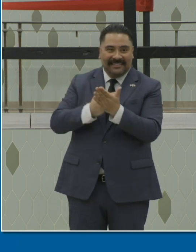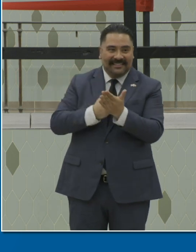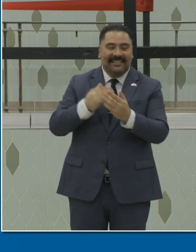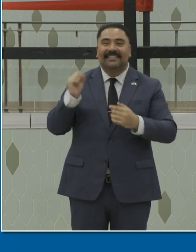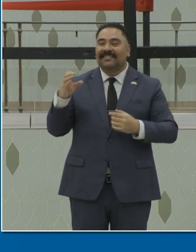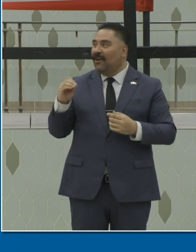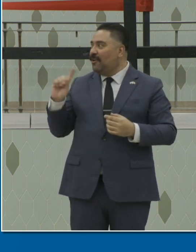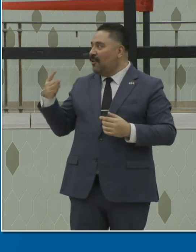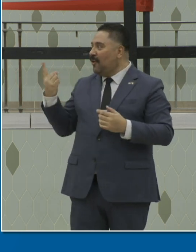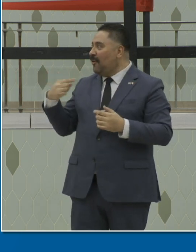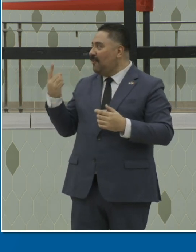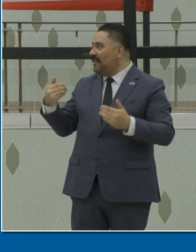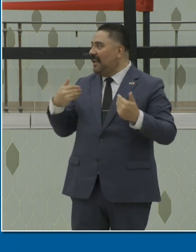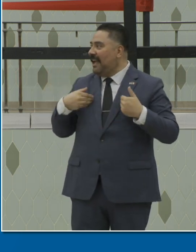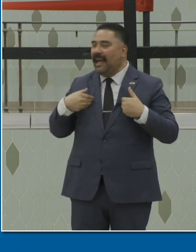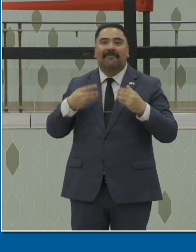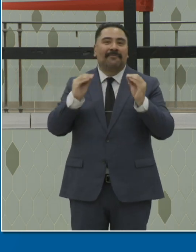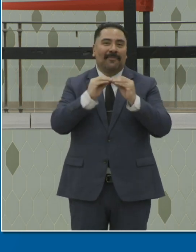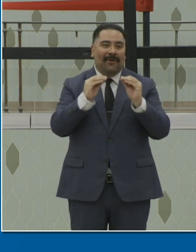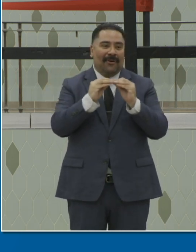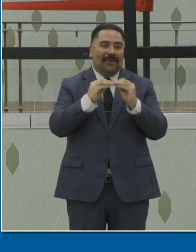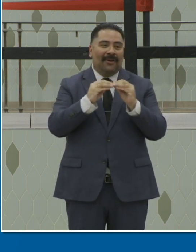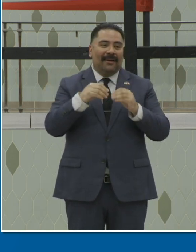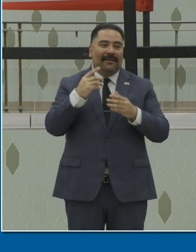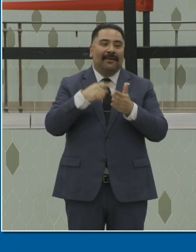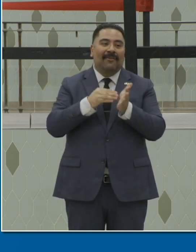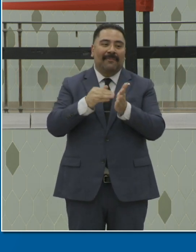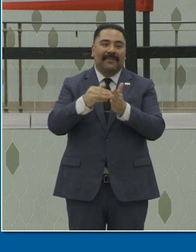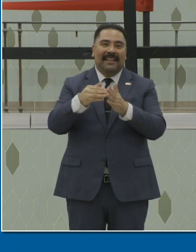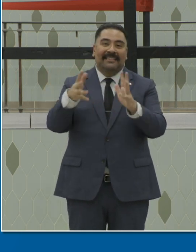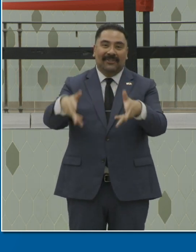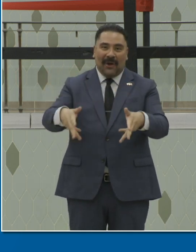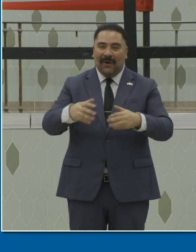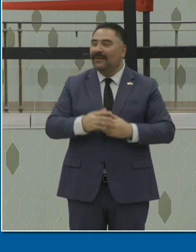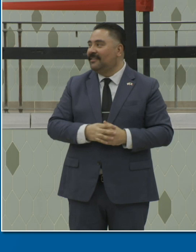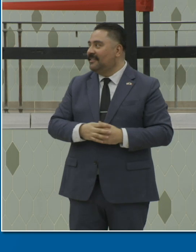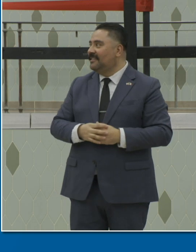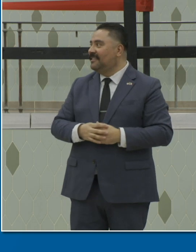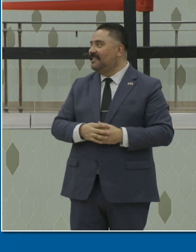So you only got a million to go.